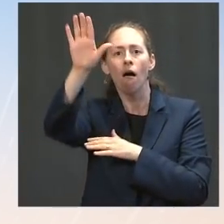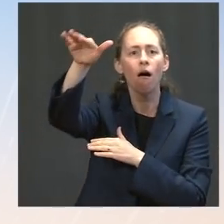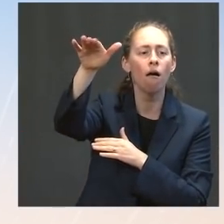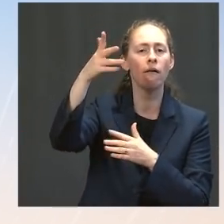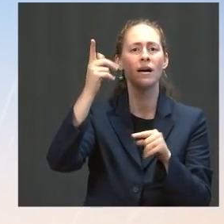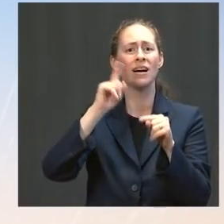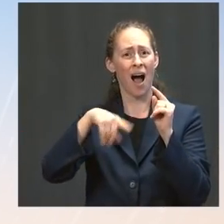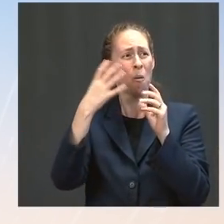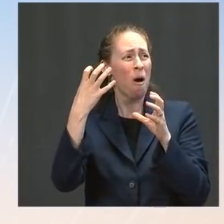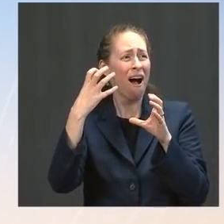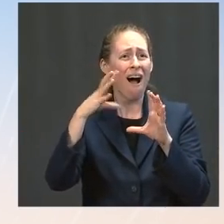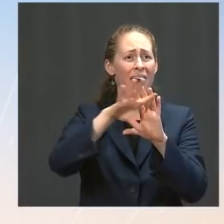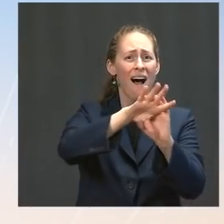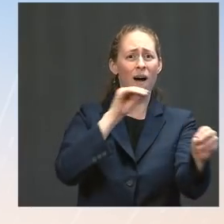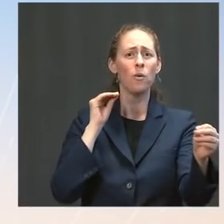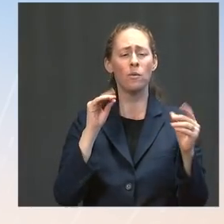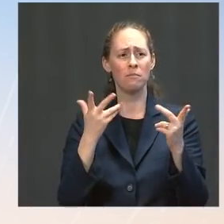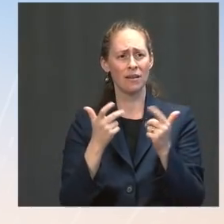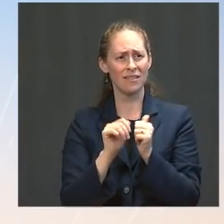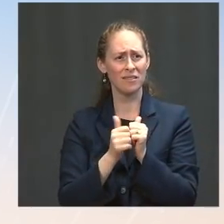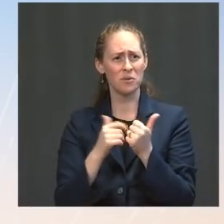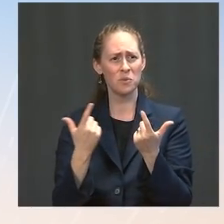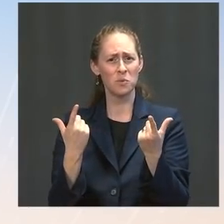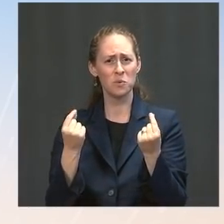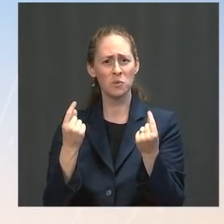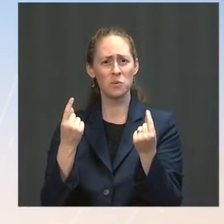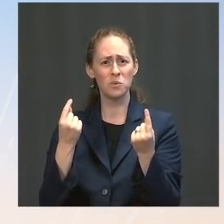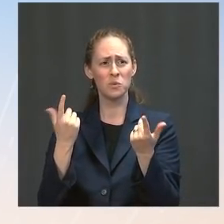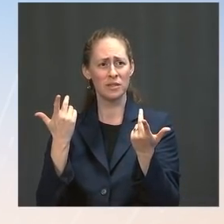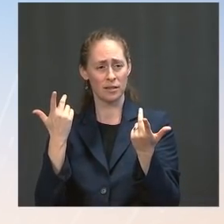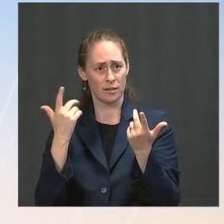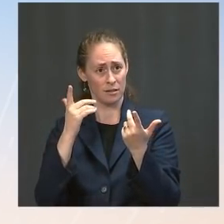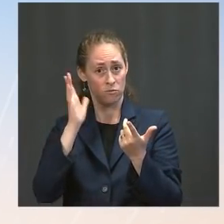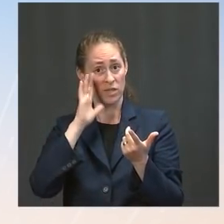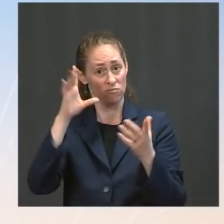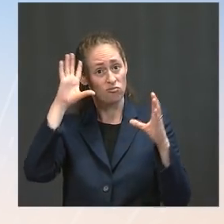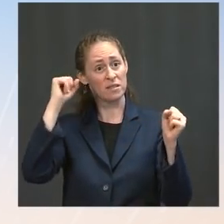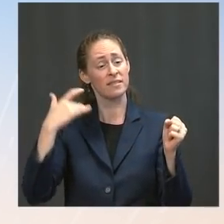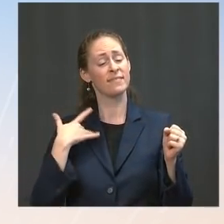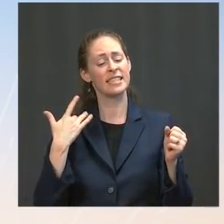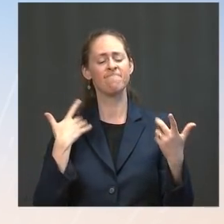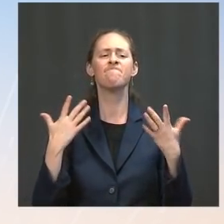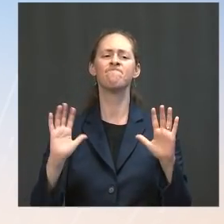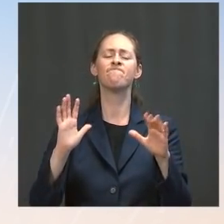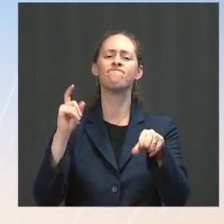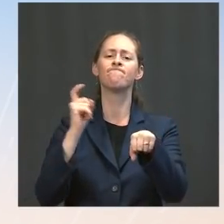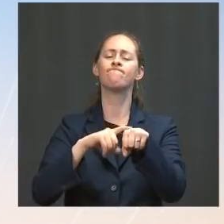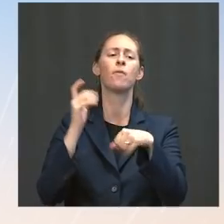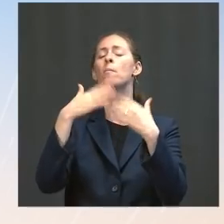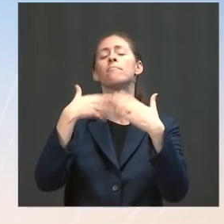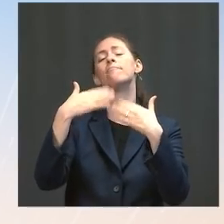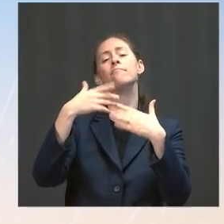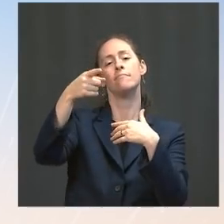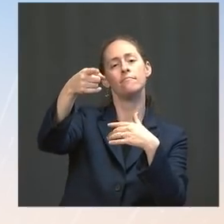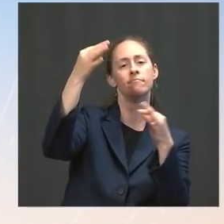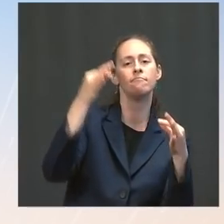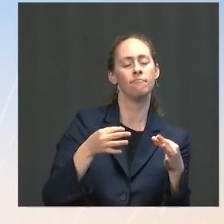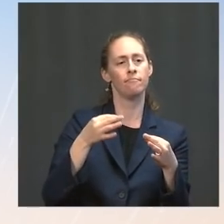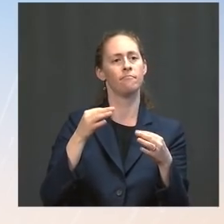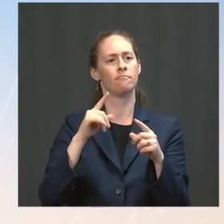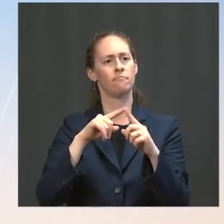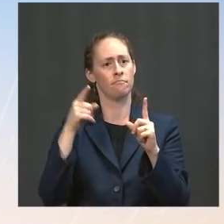meet that burden. So I guess the question is, how can you possibly not have this, and where are you going to put these people? So, okay, there was a